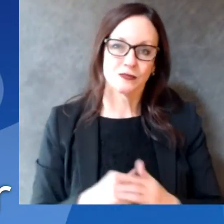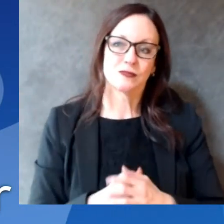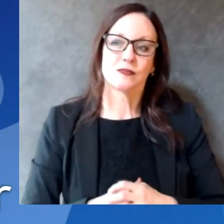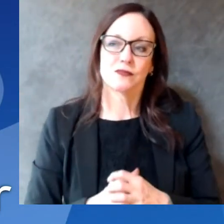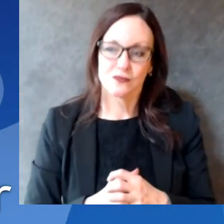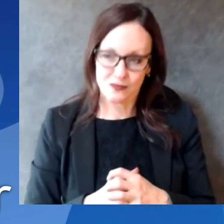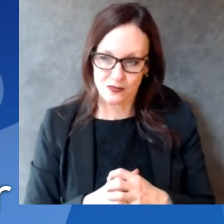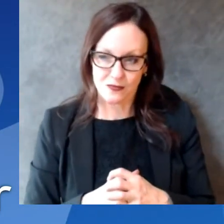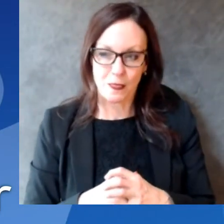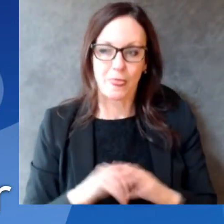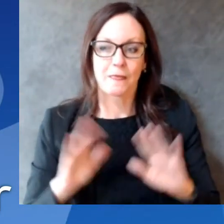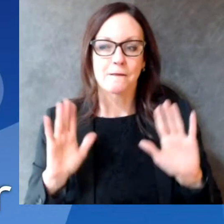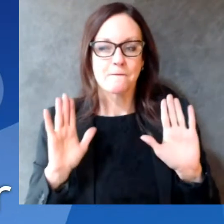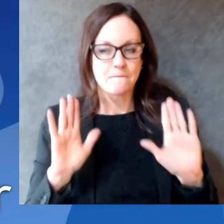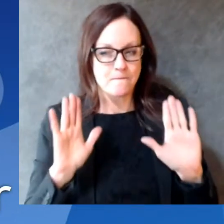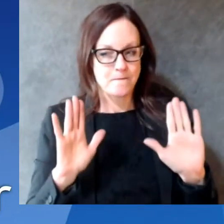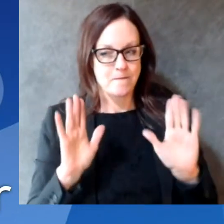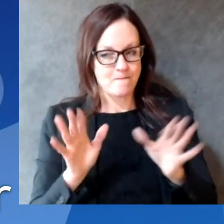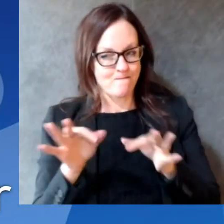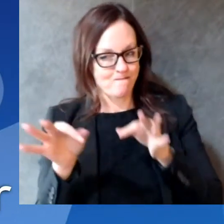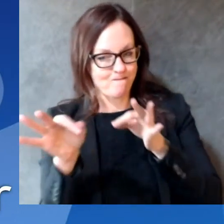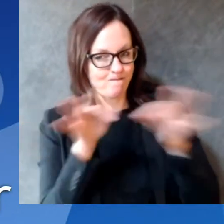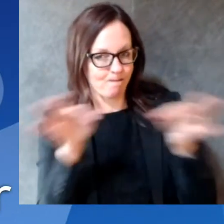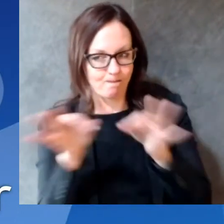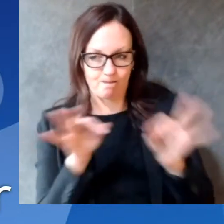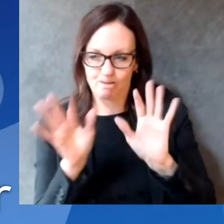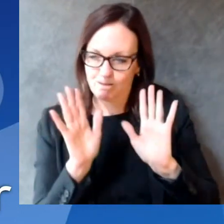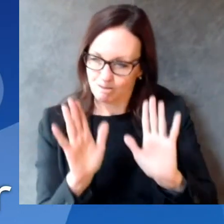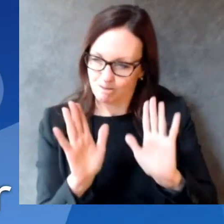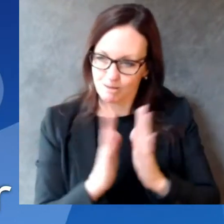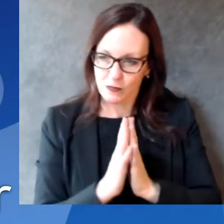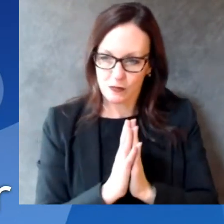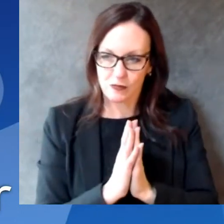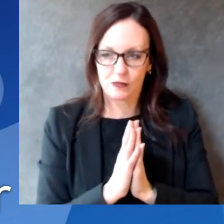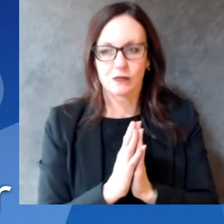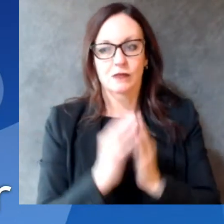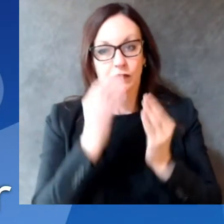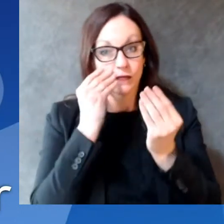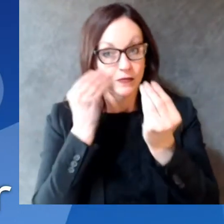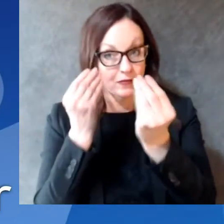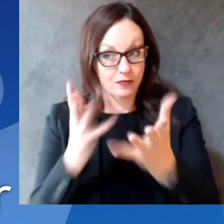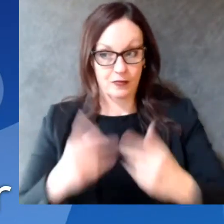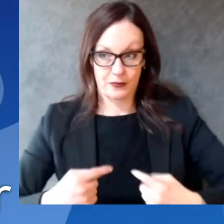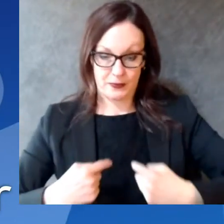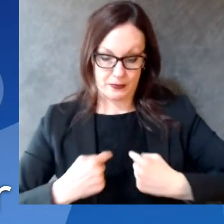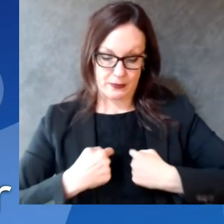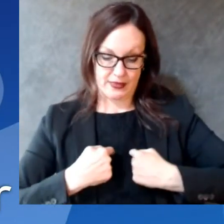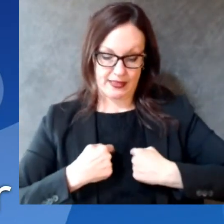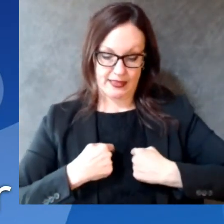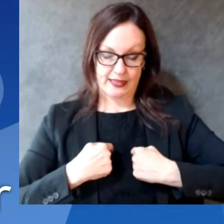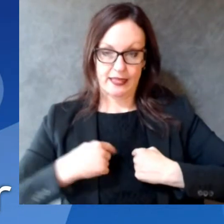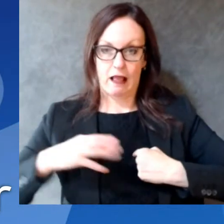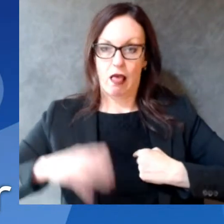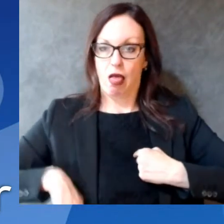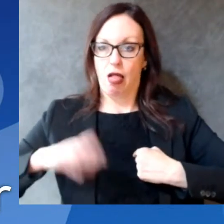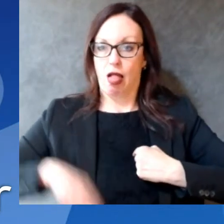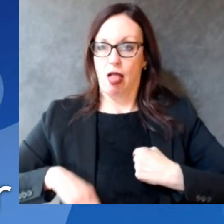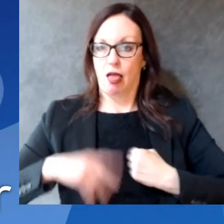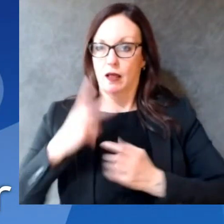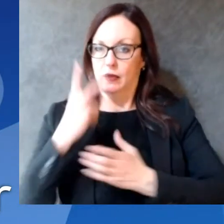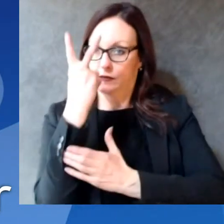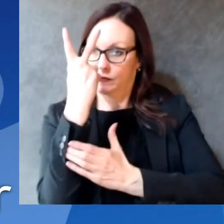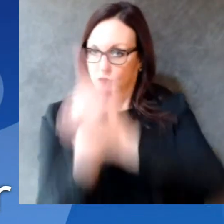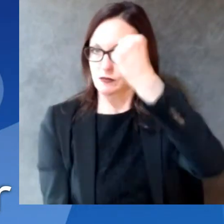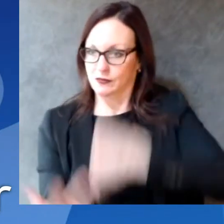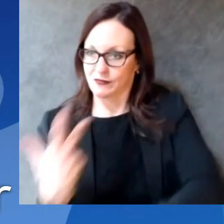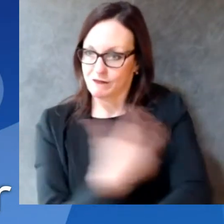so I can't quite do this yet, but I'm thrilled at the opportunity to think about it, having people over for dinner at my home who